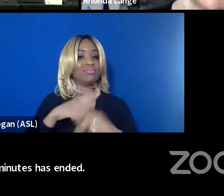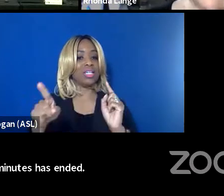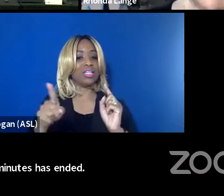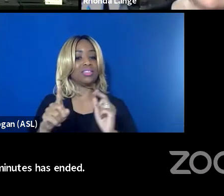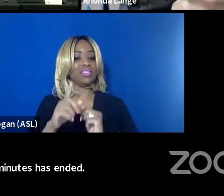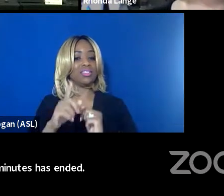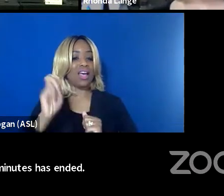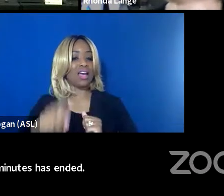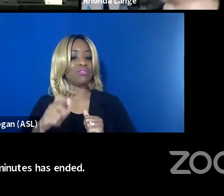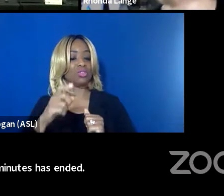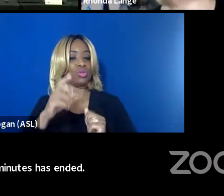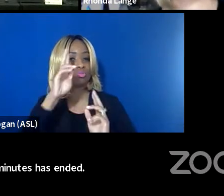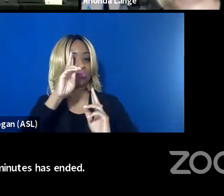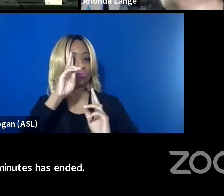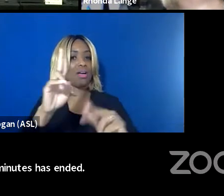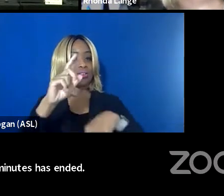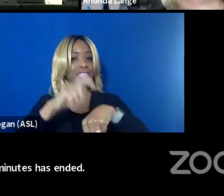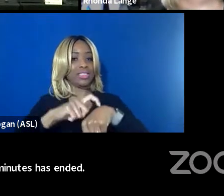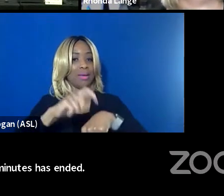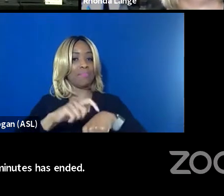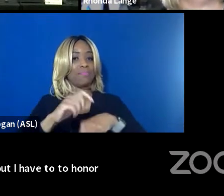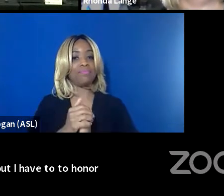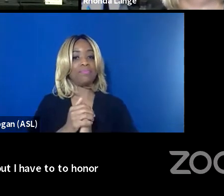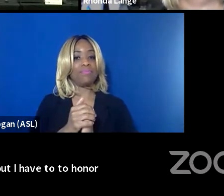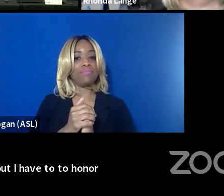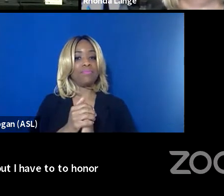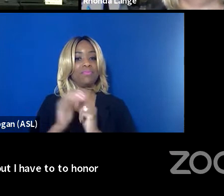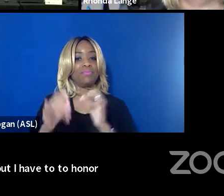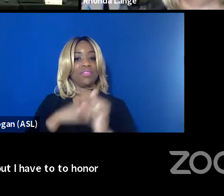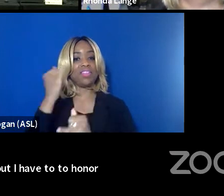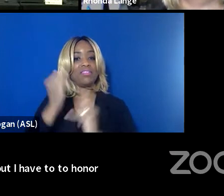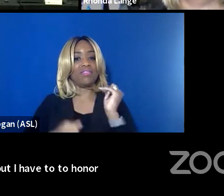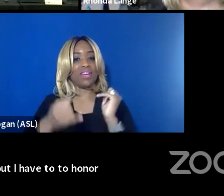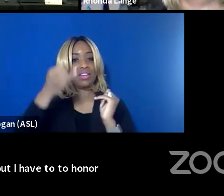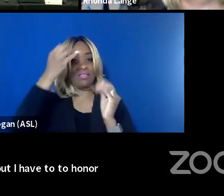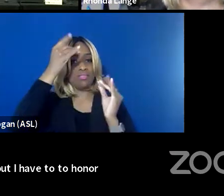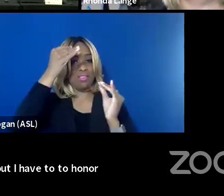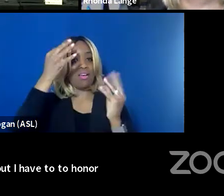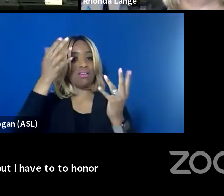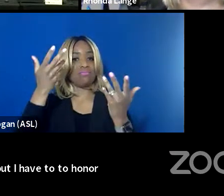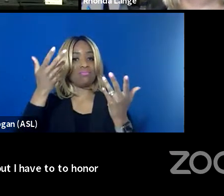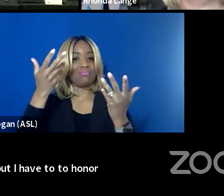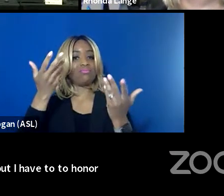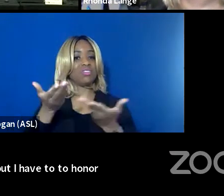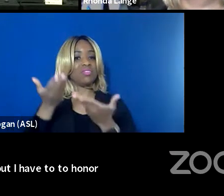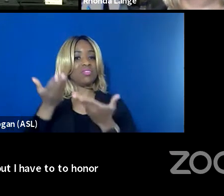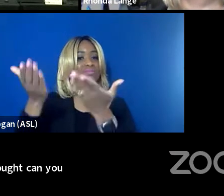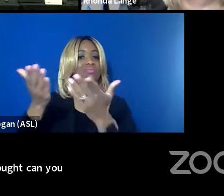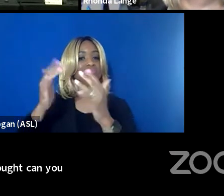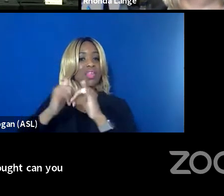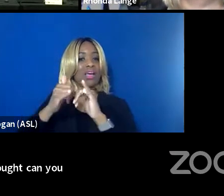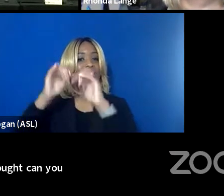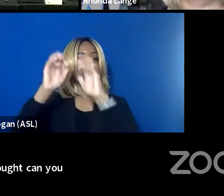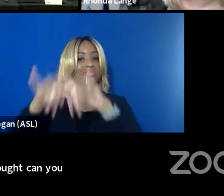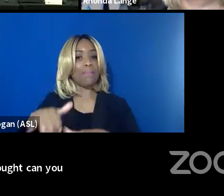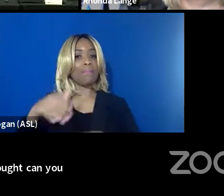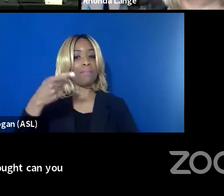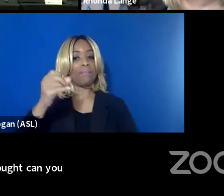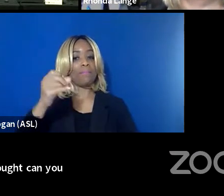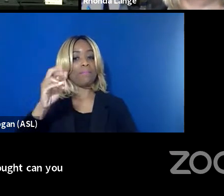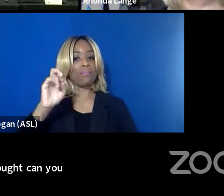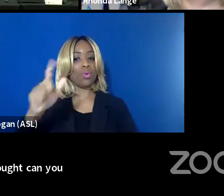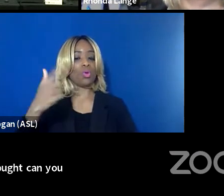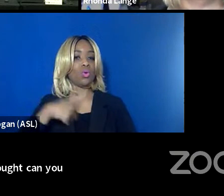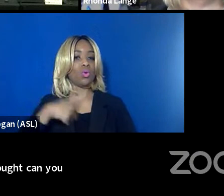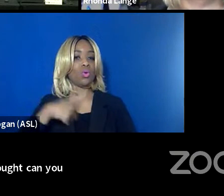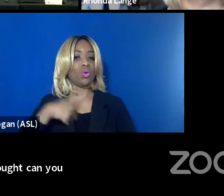have to honor the time. So that final thought, can you please submit to us in writing so that we can review it? And thank